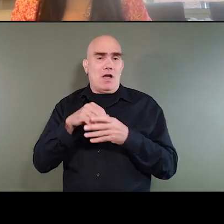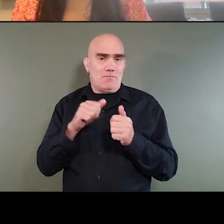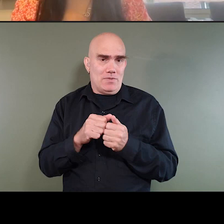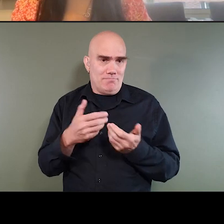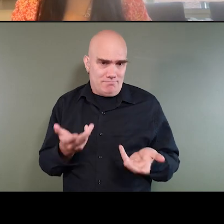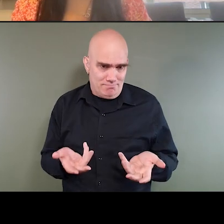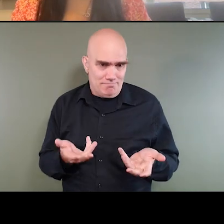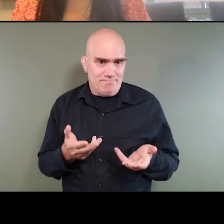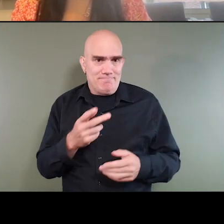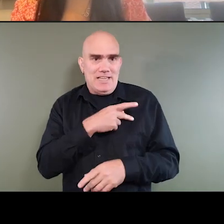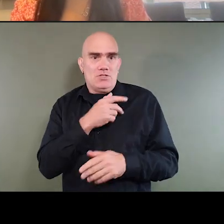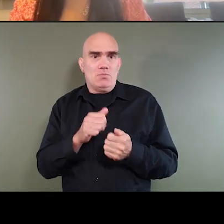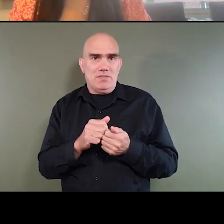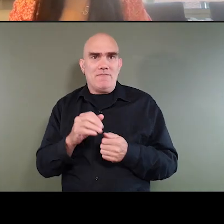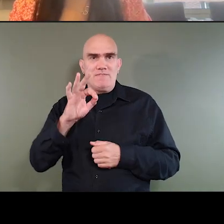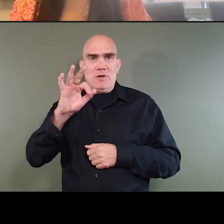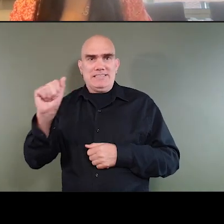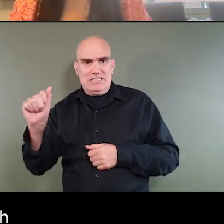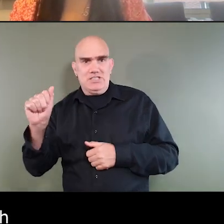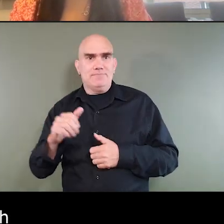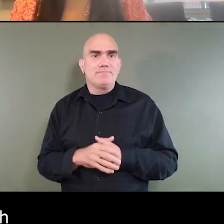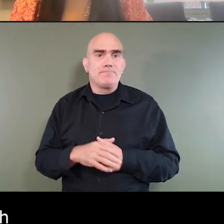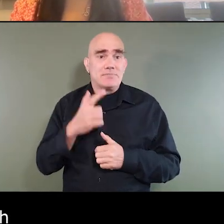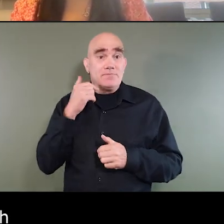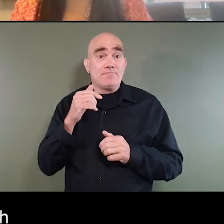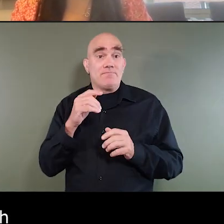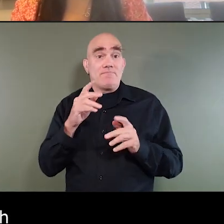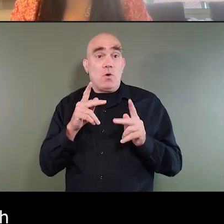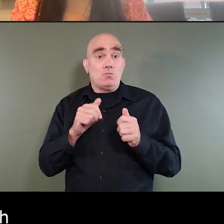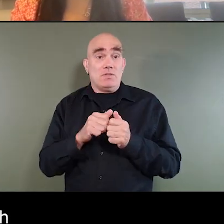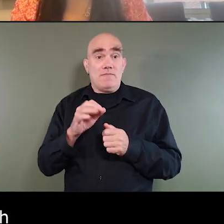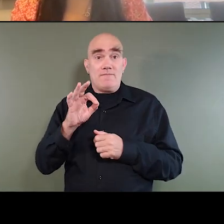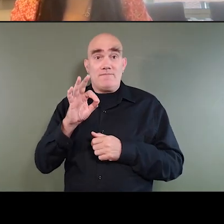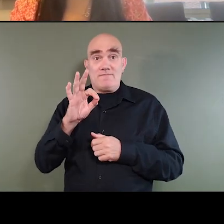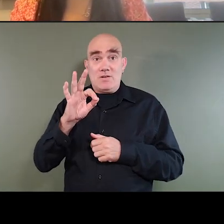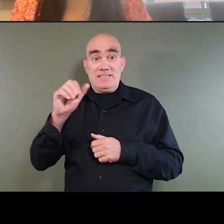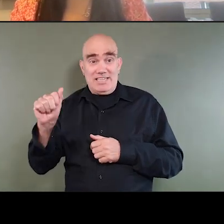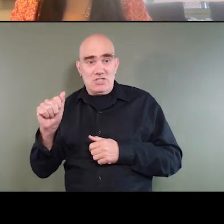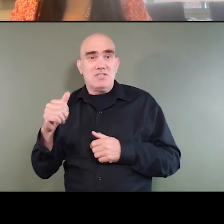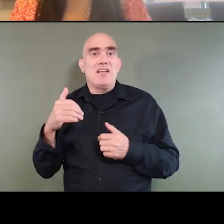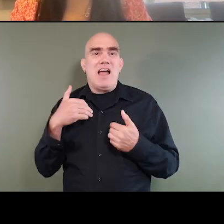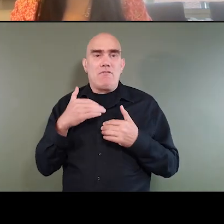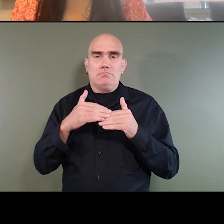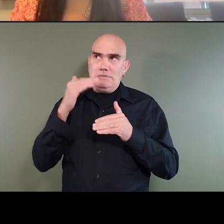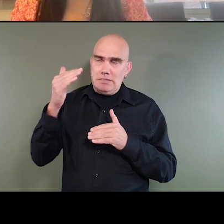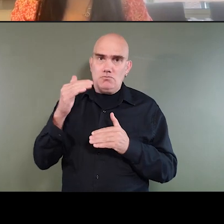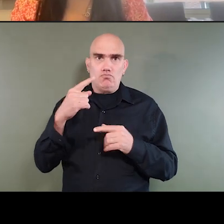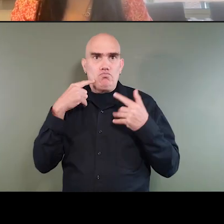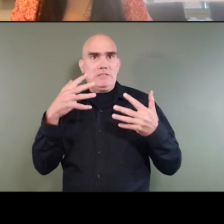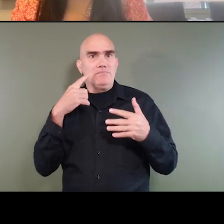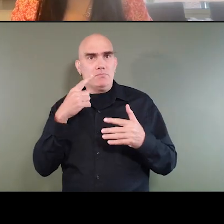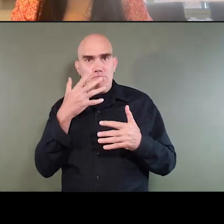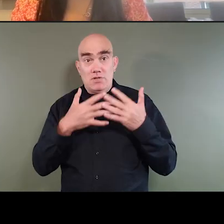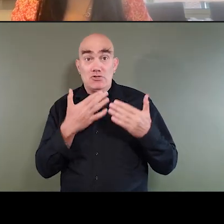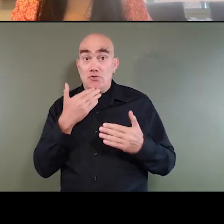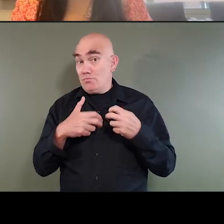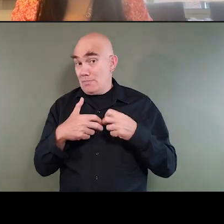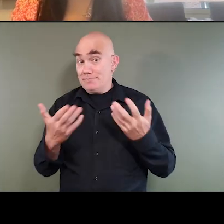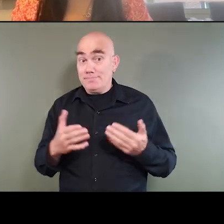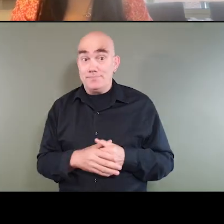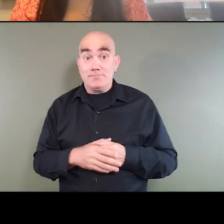be involved with patients with Friedreich's ataxia, because folks with Friedreich's ataxia have excess risk for blood sugar